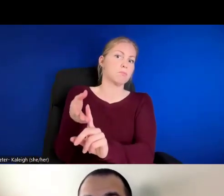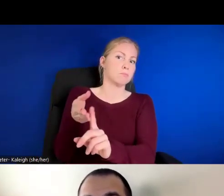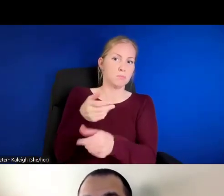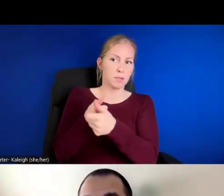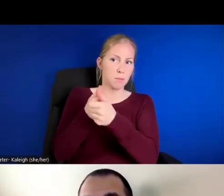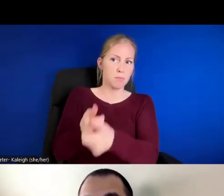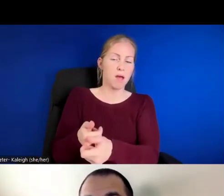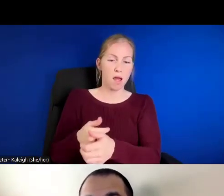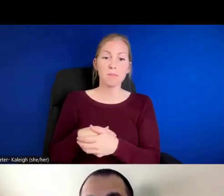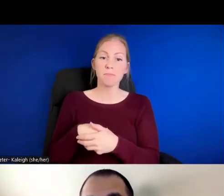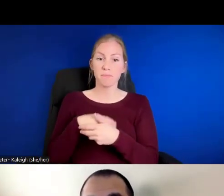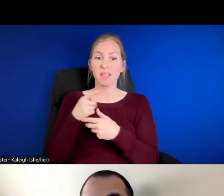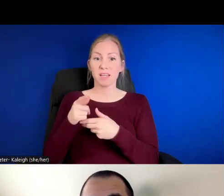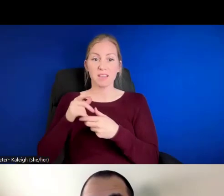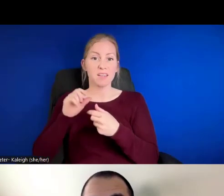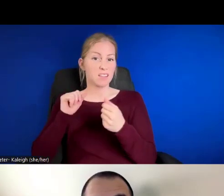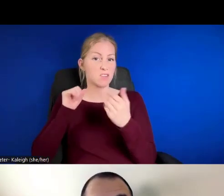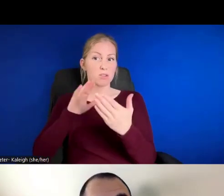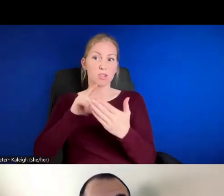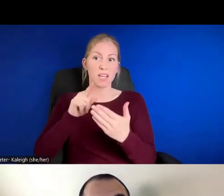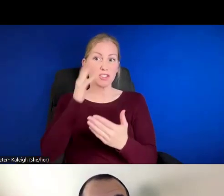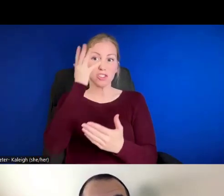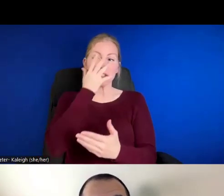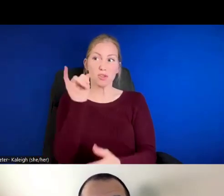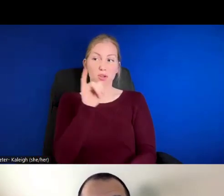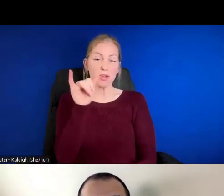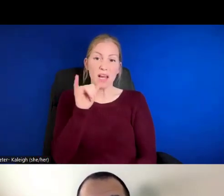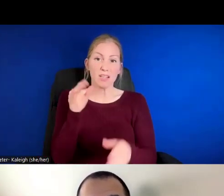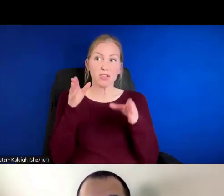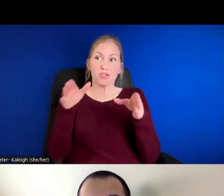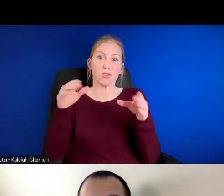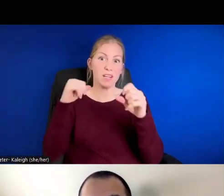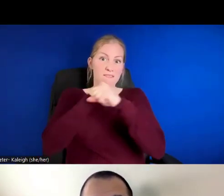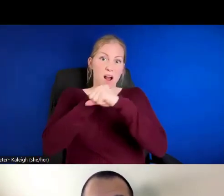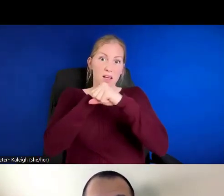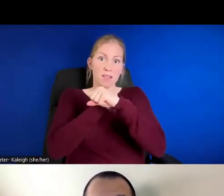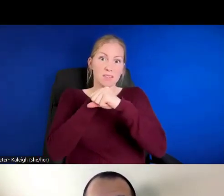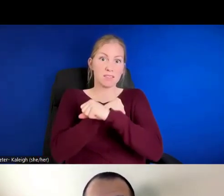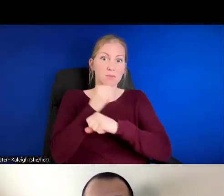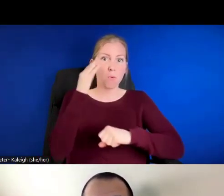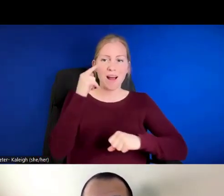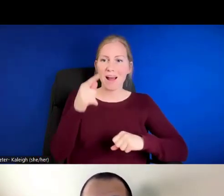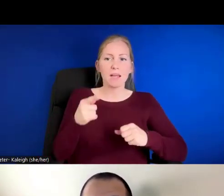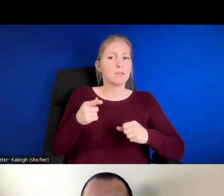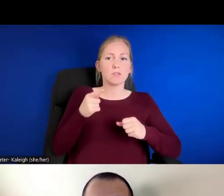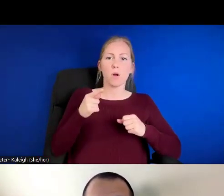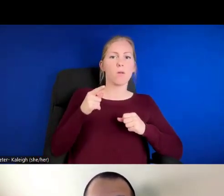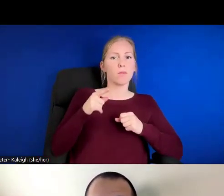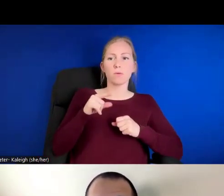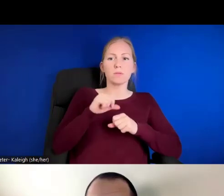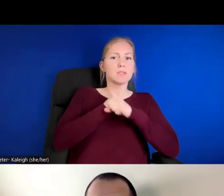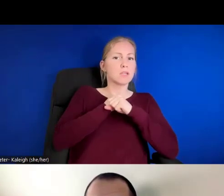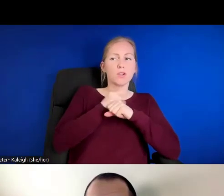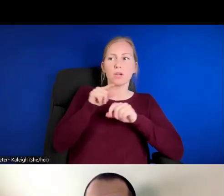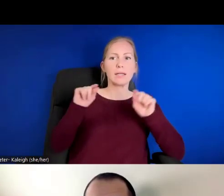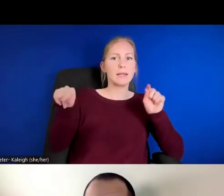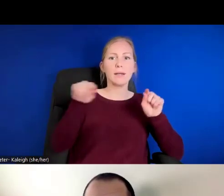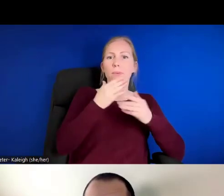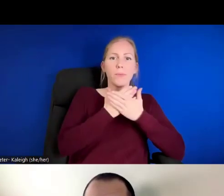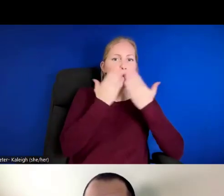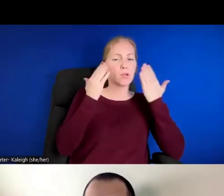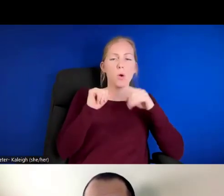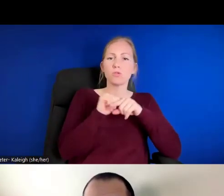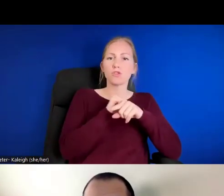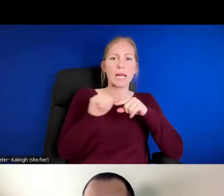can frankly look like street fights due to the lack of training and just the